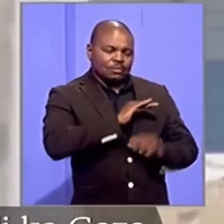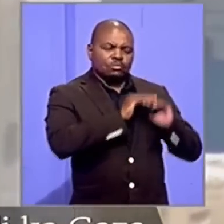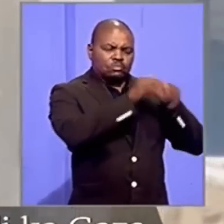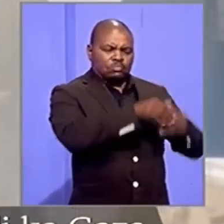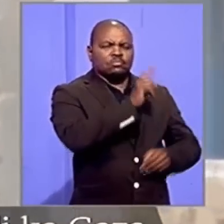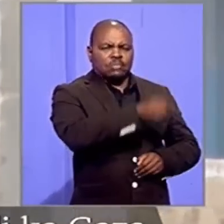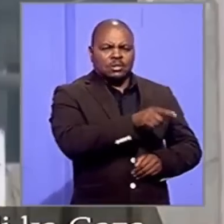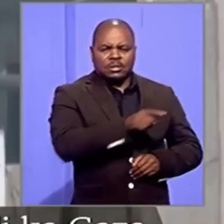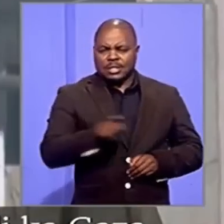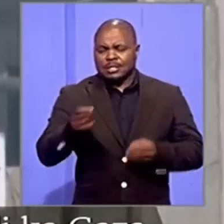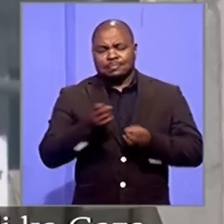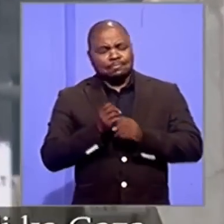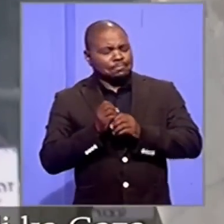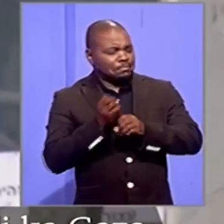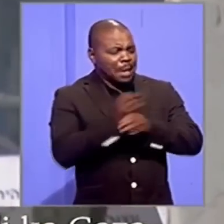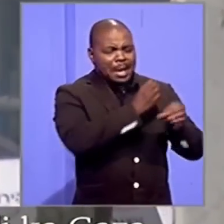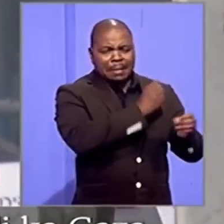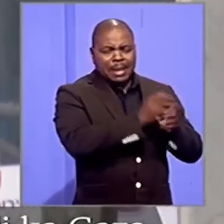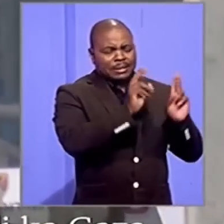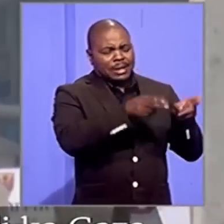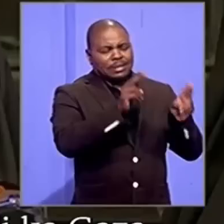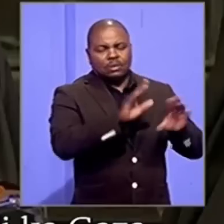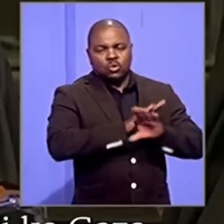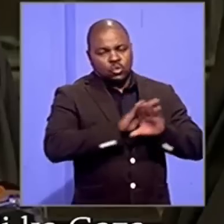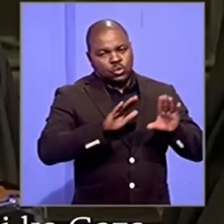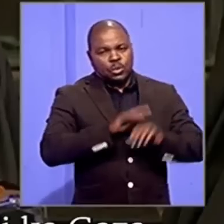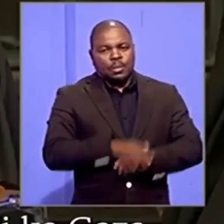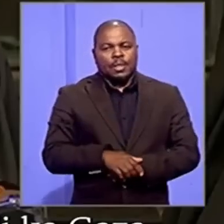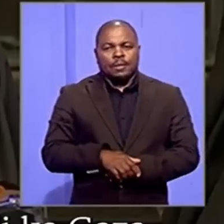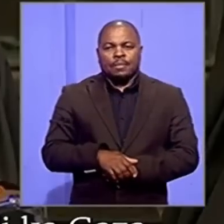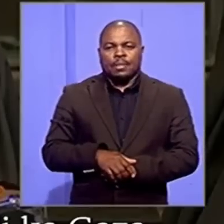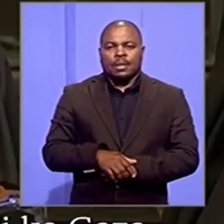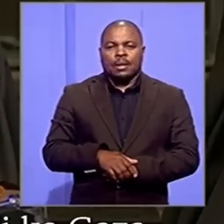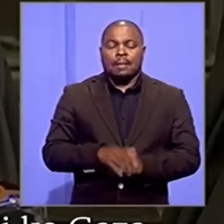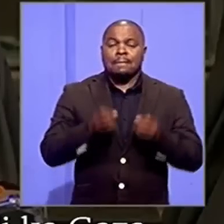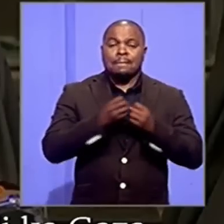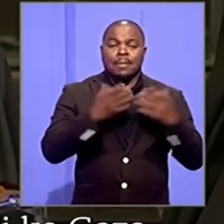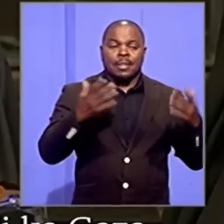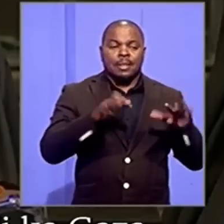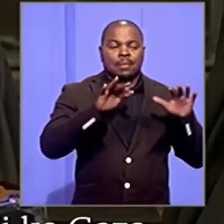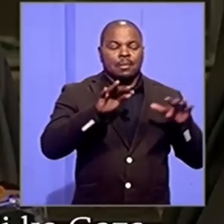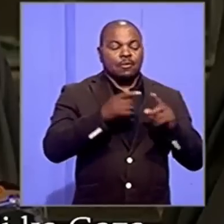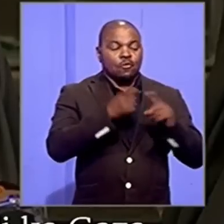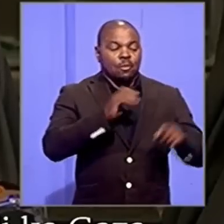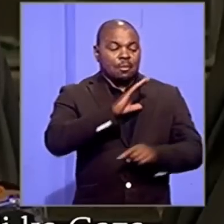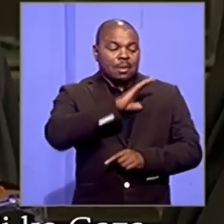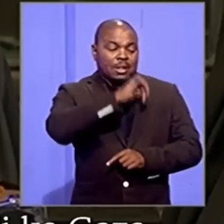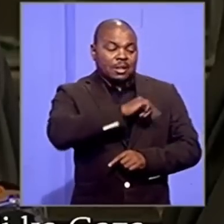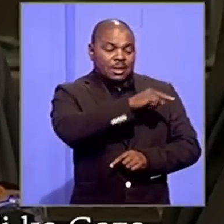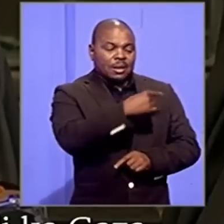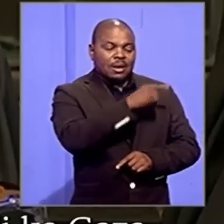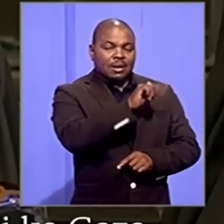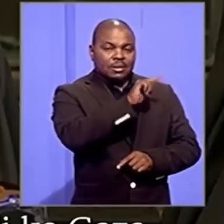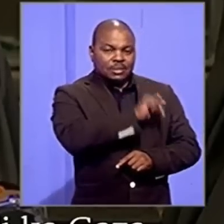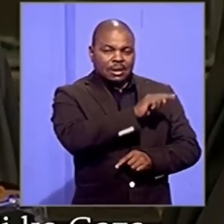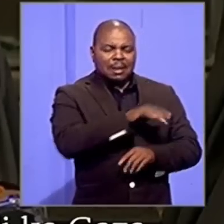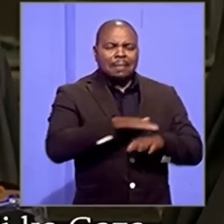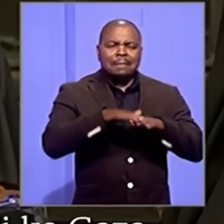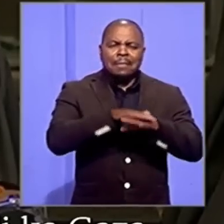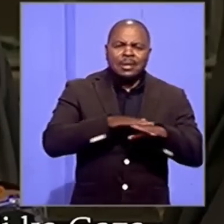kgahlanong le dipolao tša batho ka bontši. At present, many Palestinians in the Gaza Strip have no access to the most